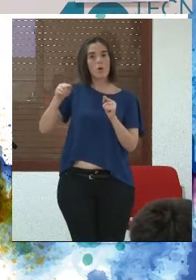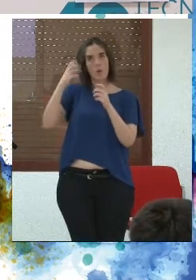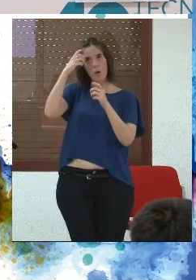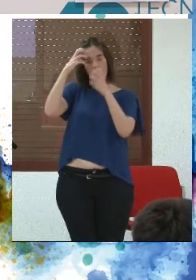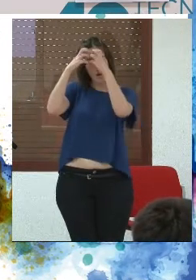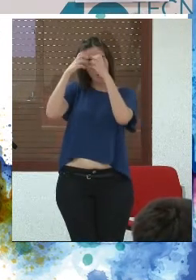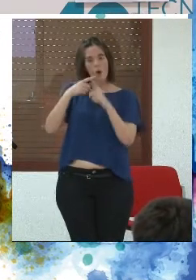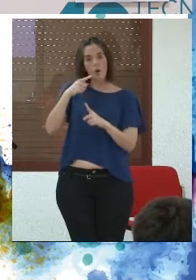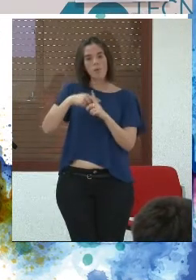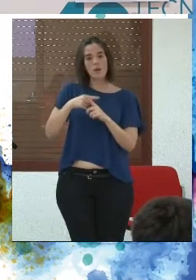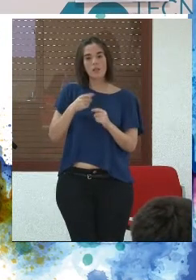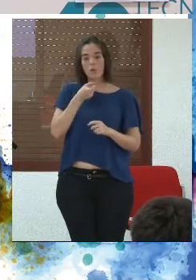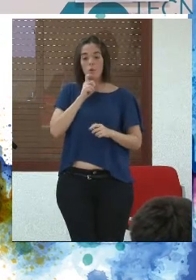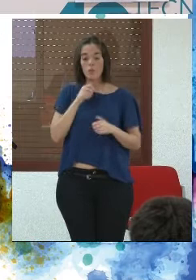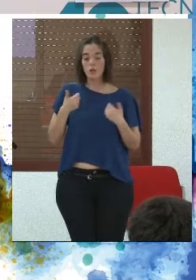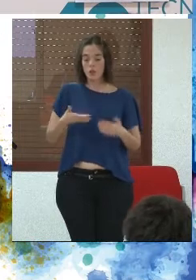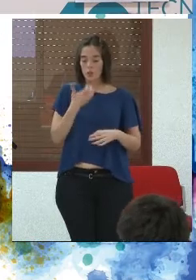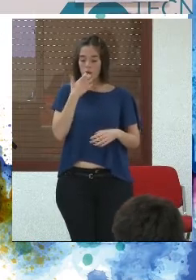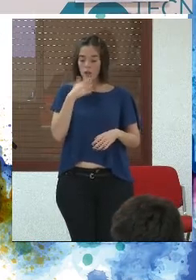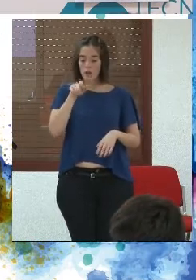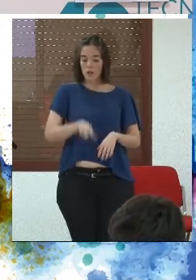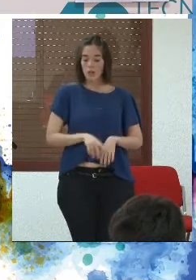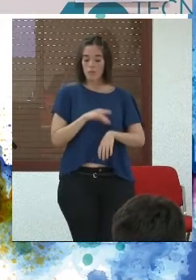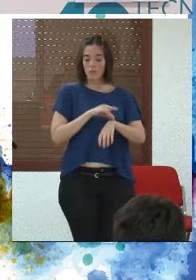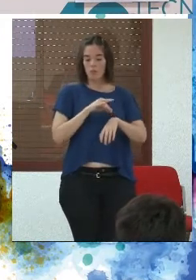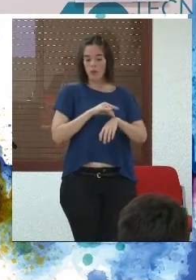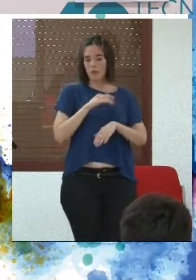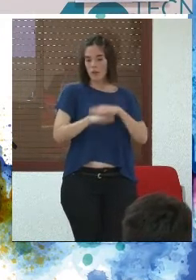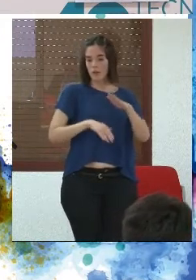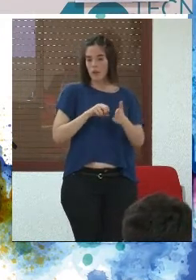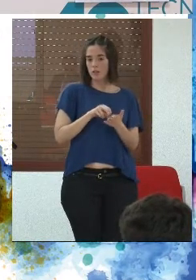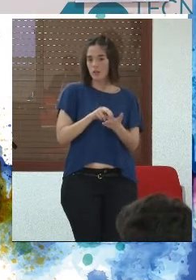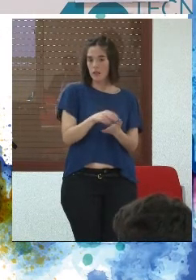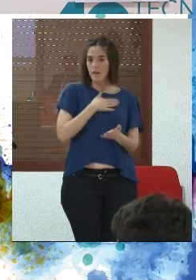electroencephalography. So if the patient wants to walk, the robot will start the movement.